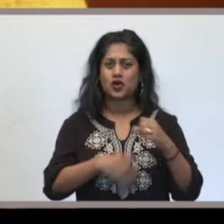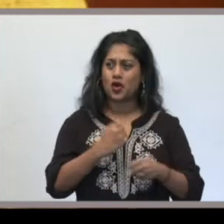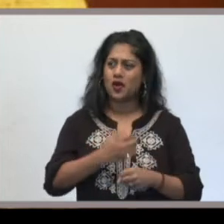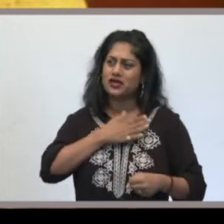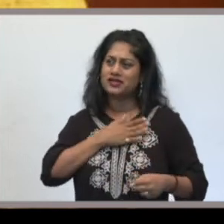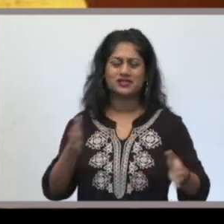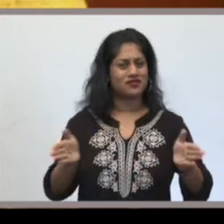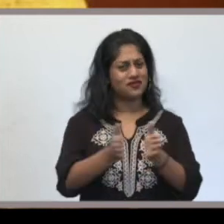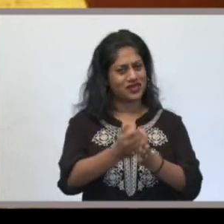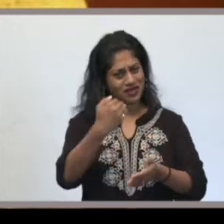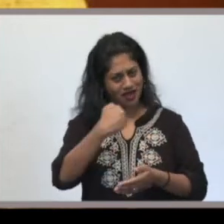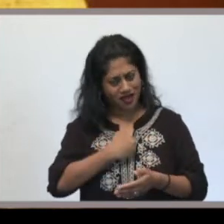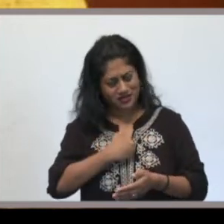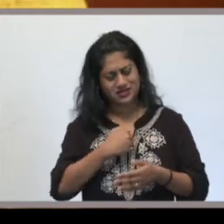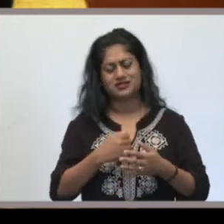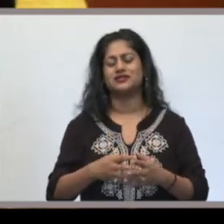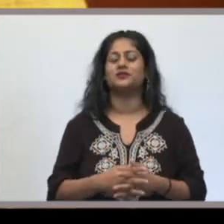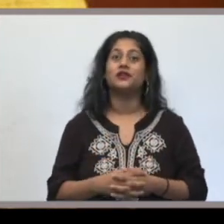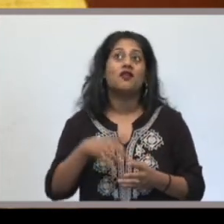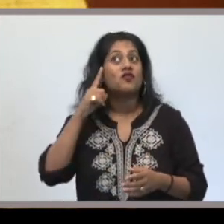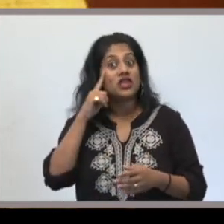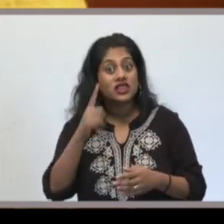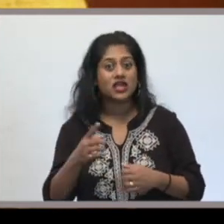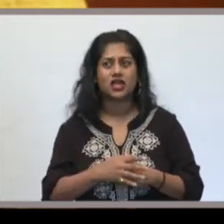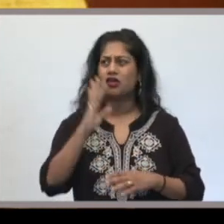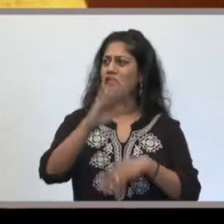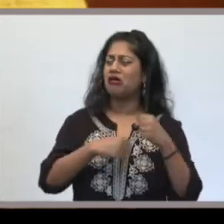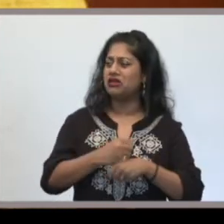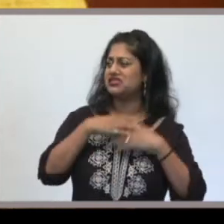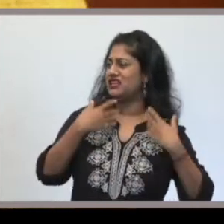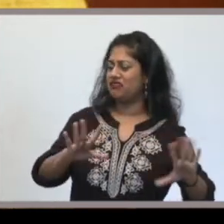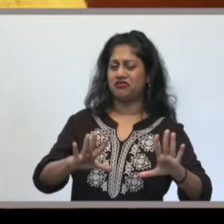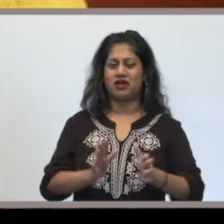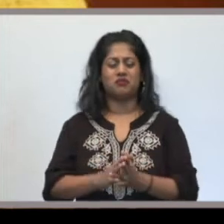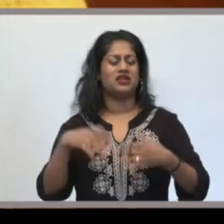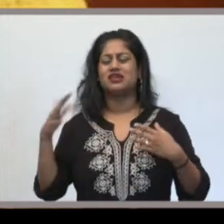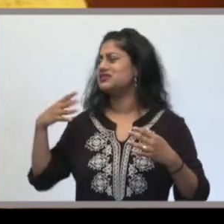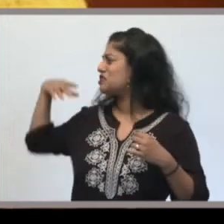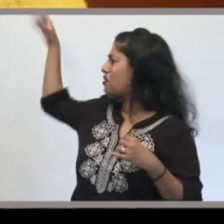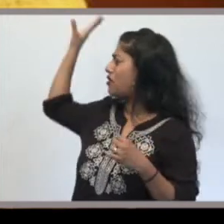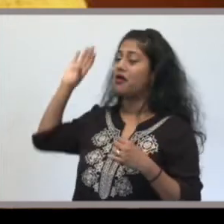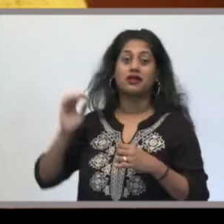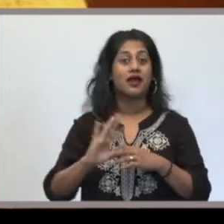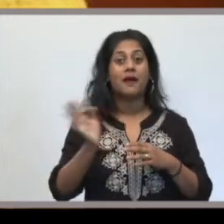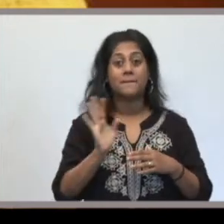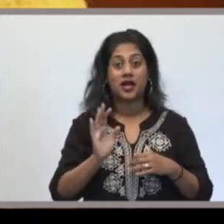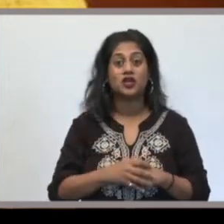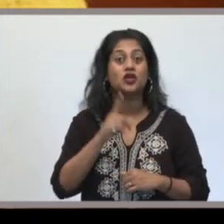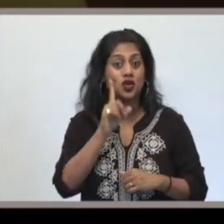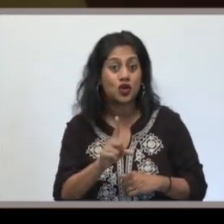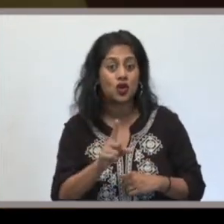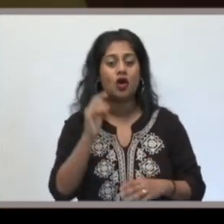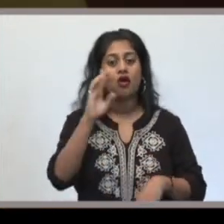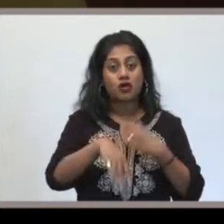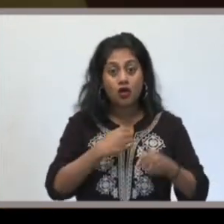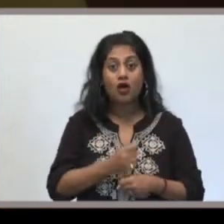we forget where God is. We think He seems distant or that He doesn't care. But the fact is, He is there.